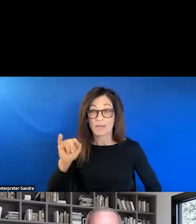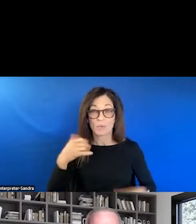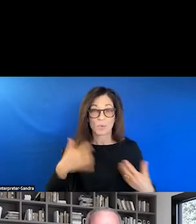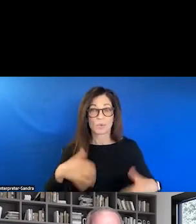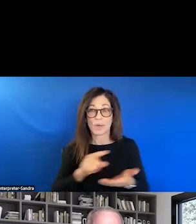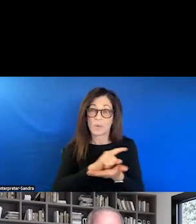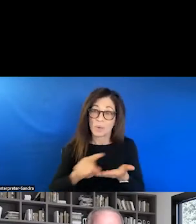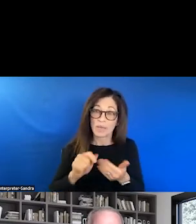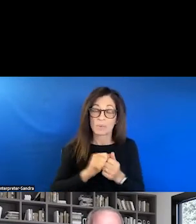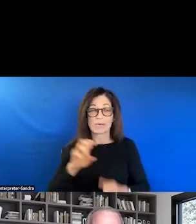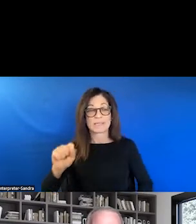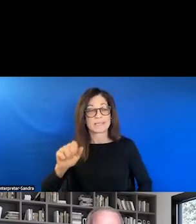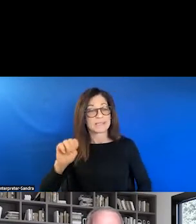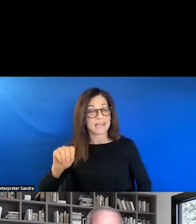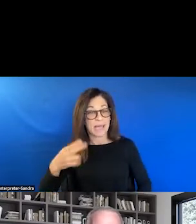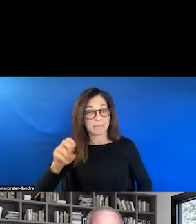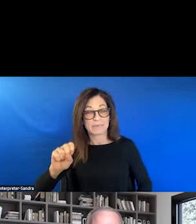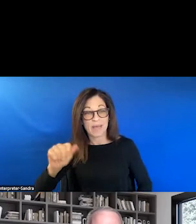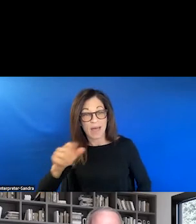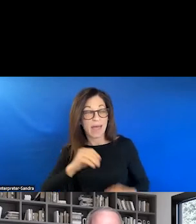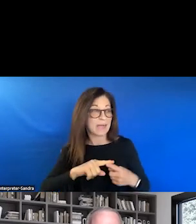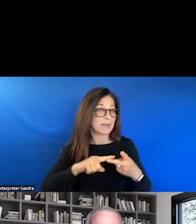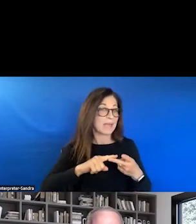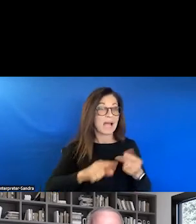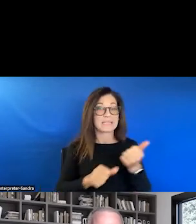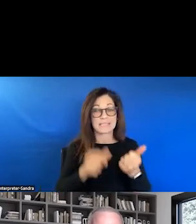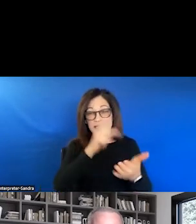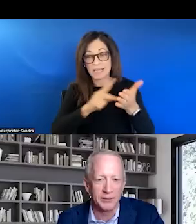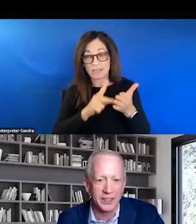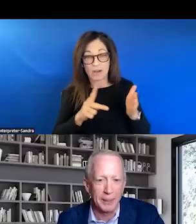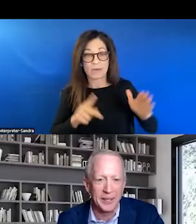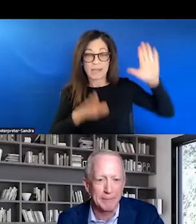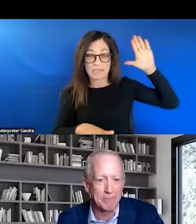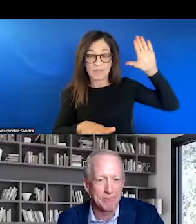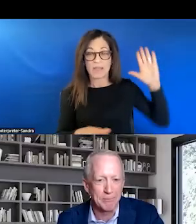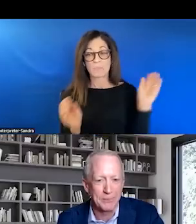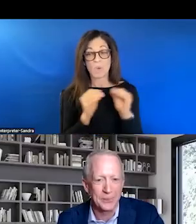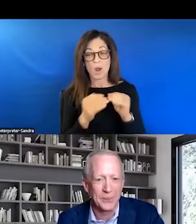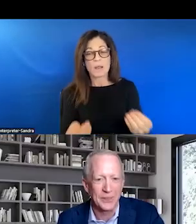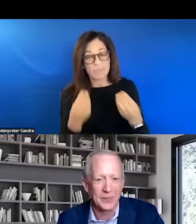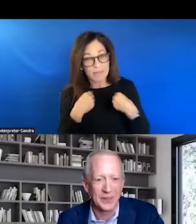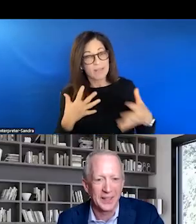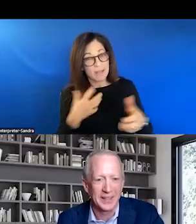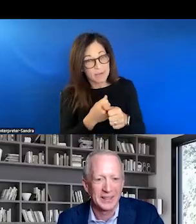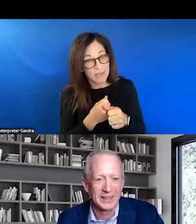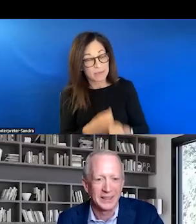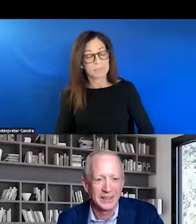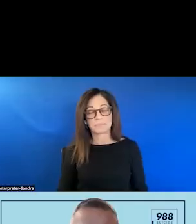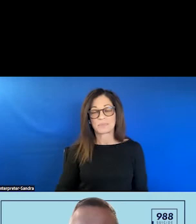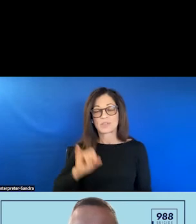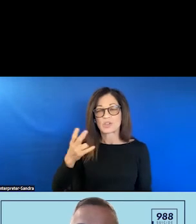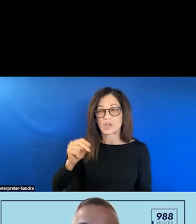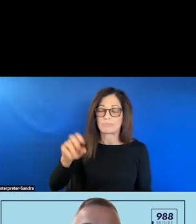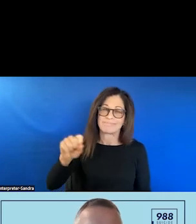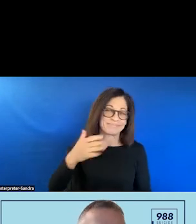and Assistant Secretary testifying and more. Give us an update. Thanks, David. Yeah, always